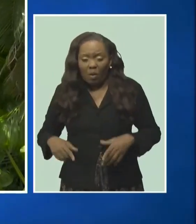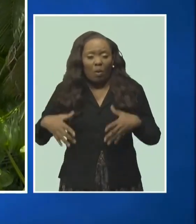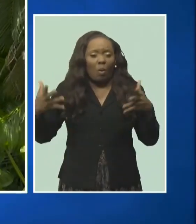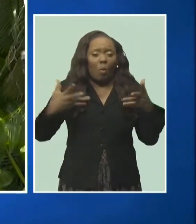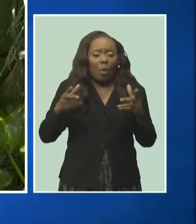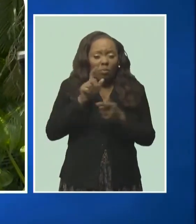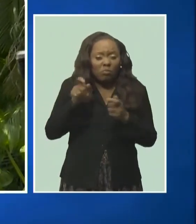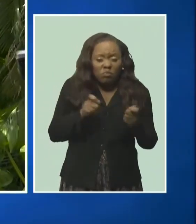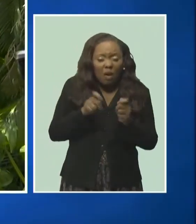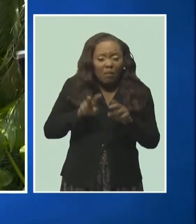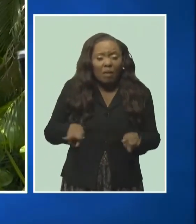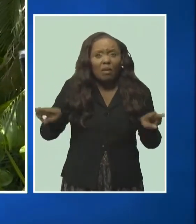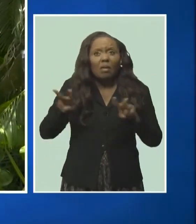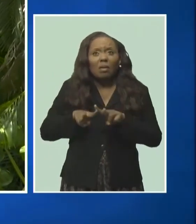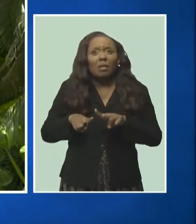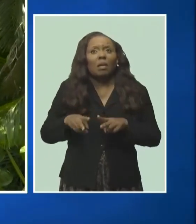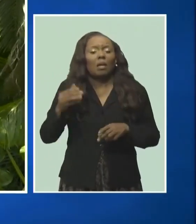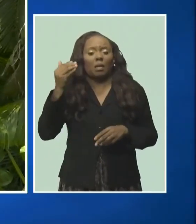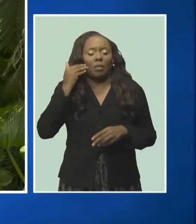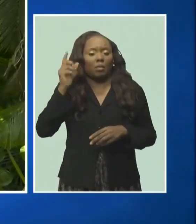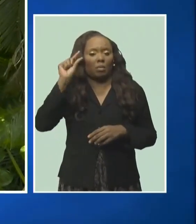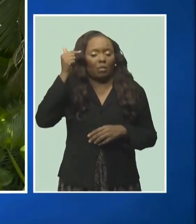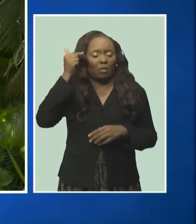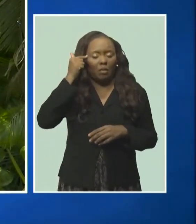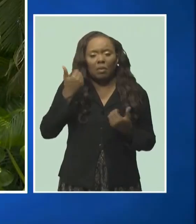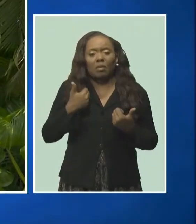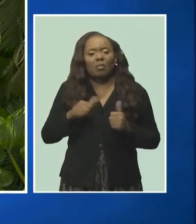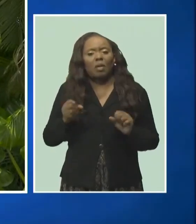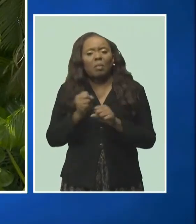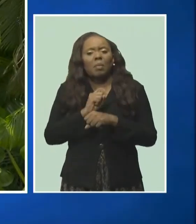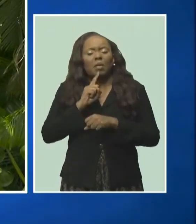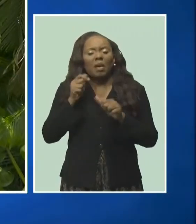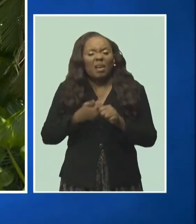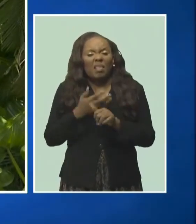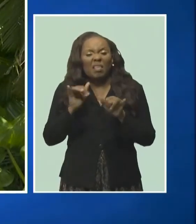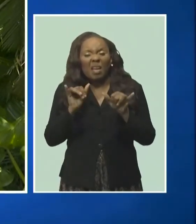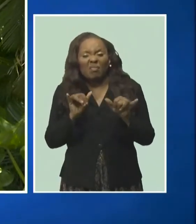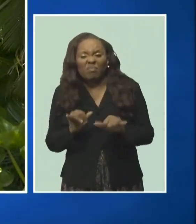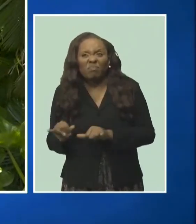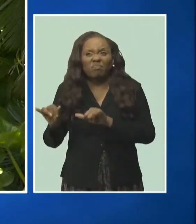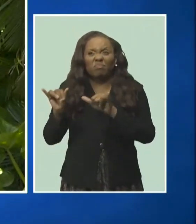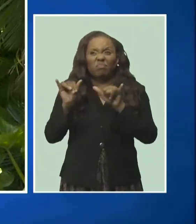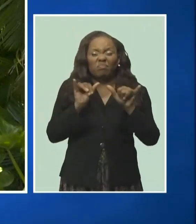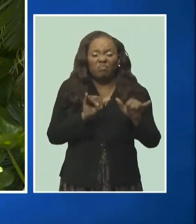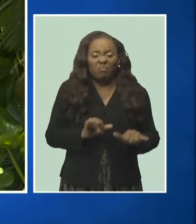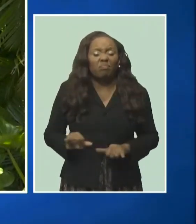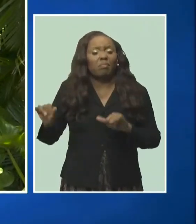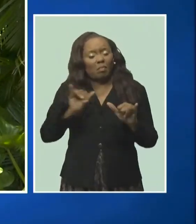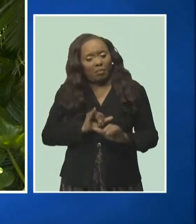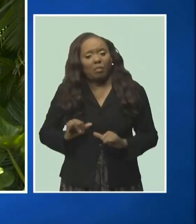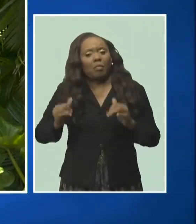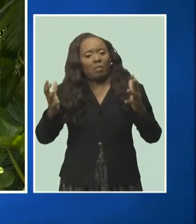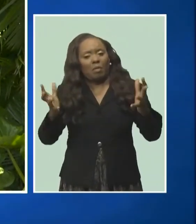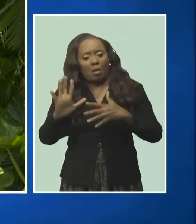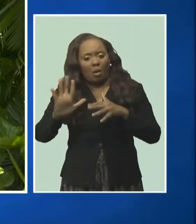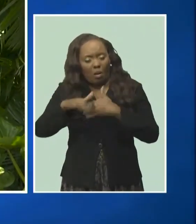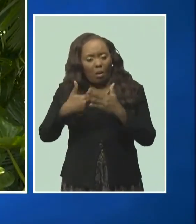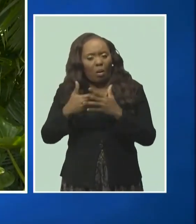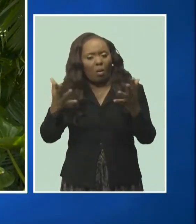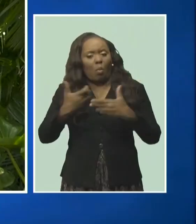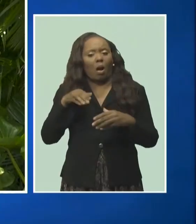Business now. A member of the real estate community is giving the green light to the recent announcement of standardizations coming to the